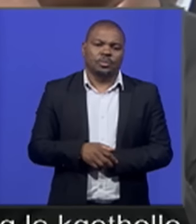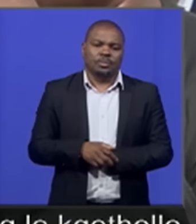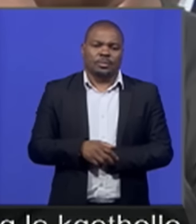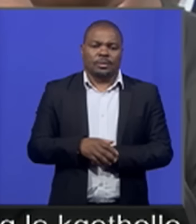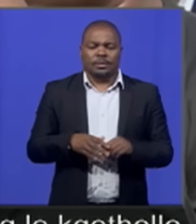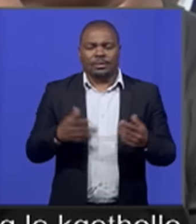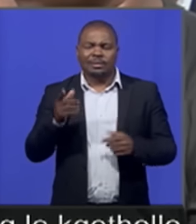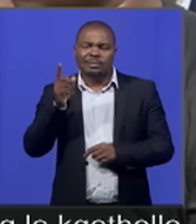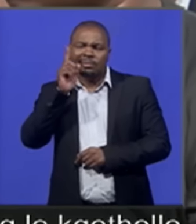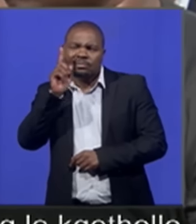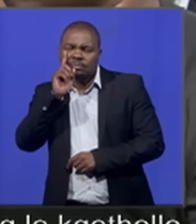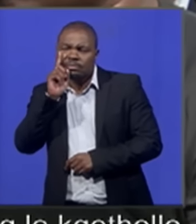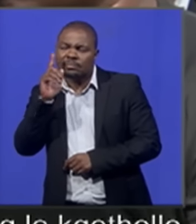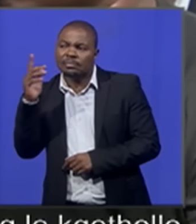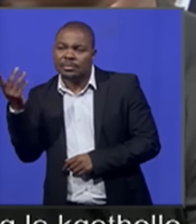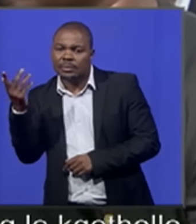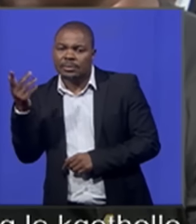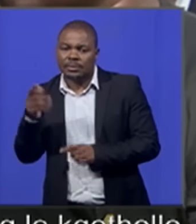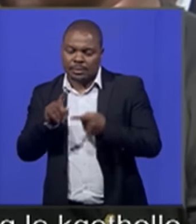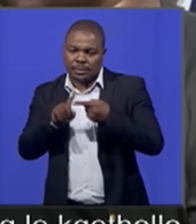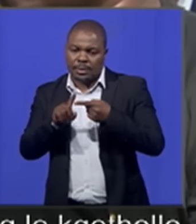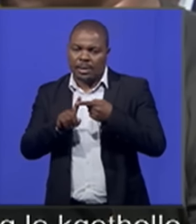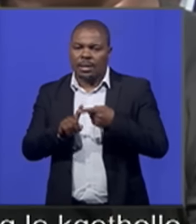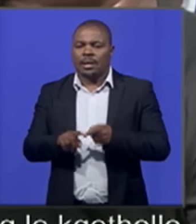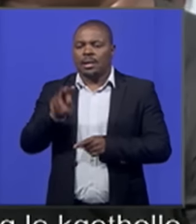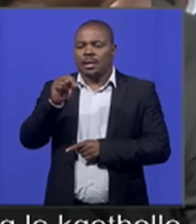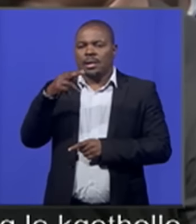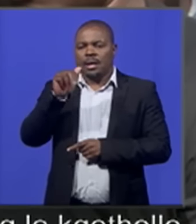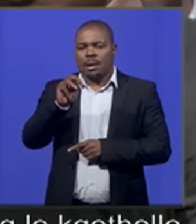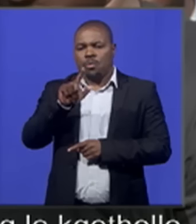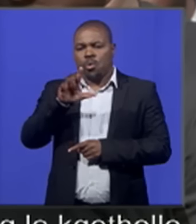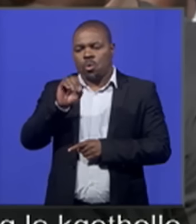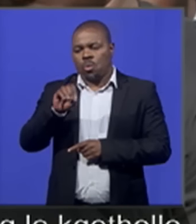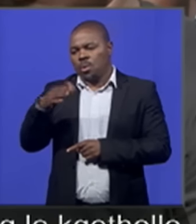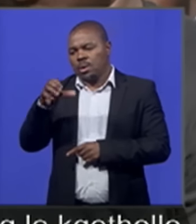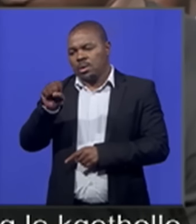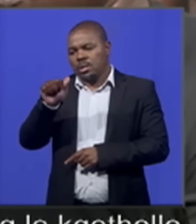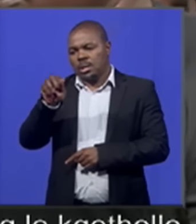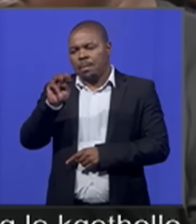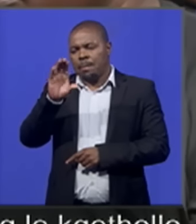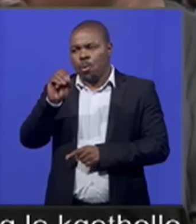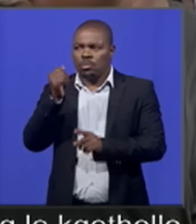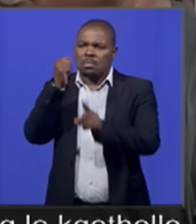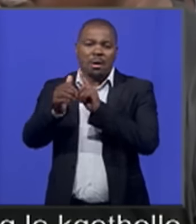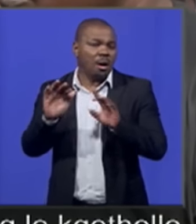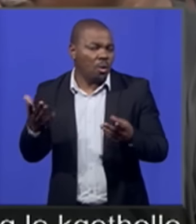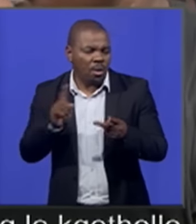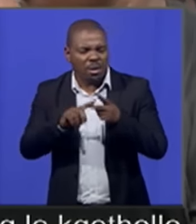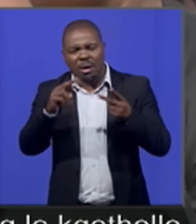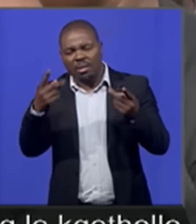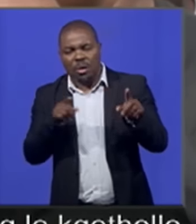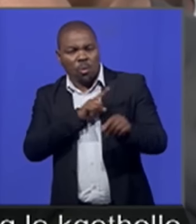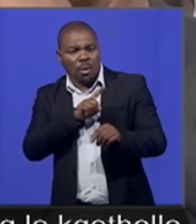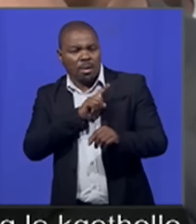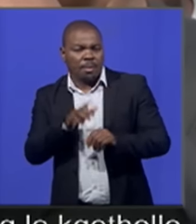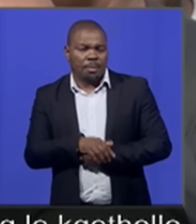the circumstances surrounding the killing of Nhlamulo Sambo and any other similar incidents, which